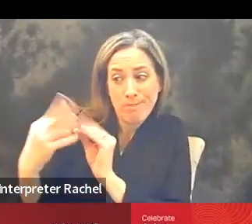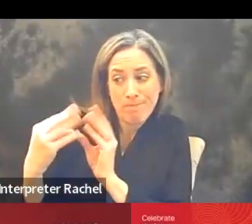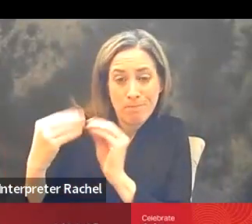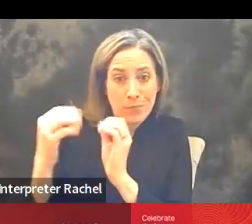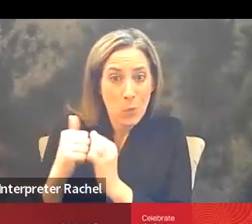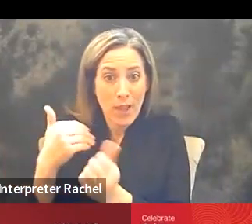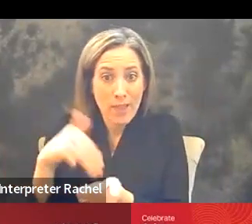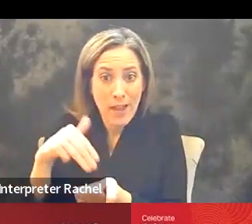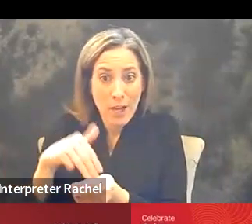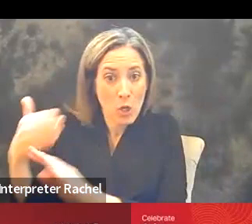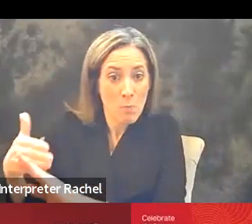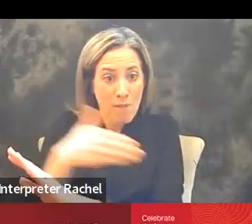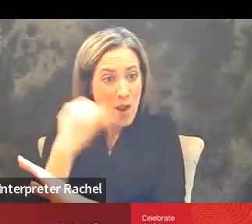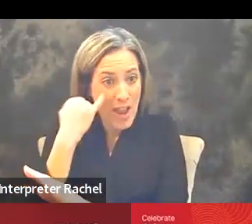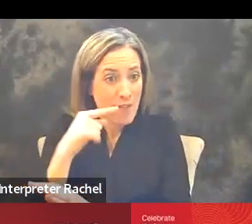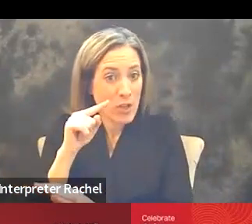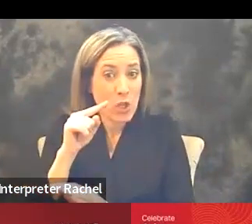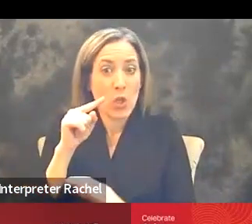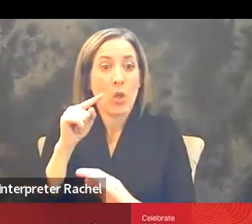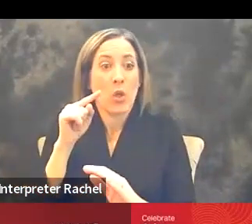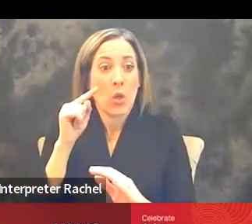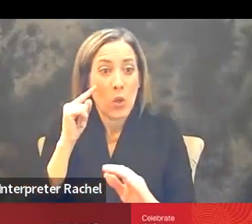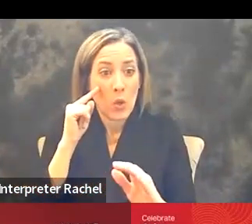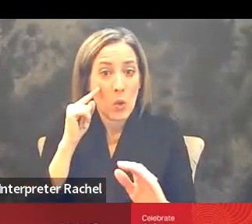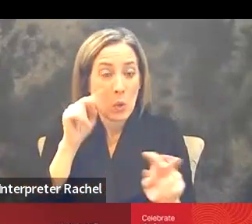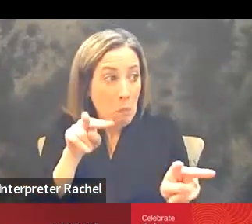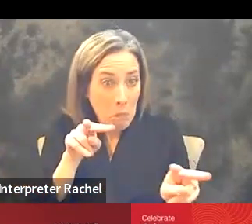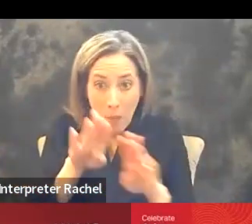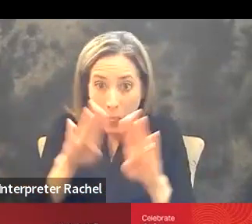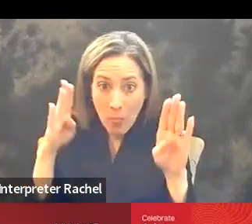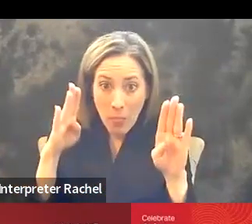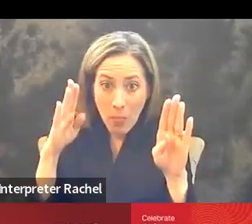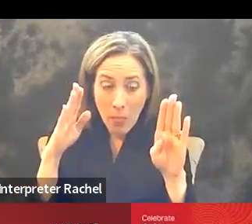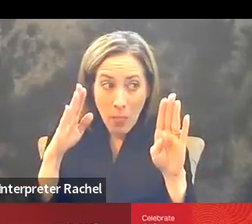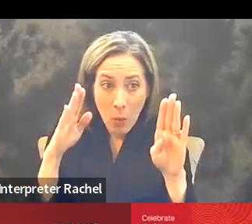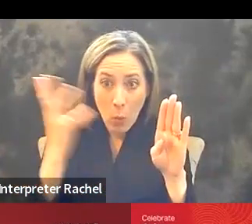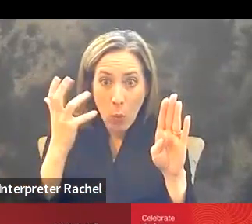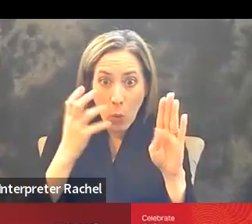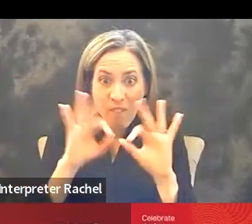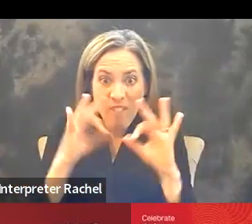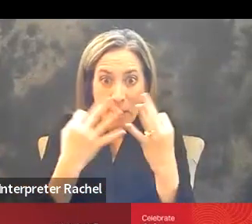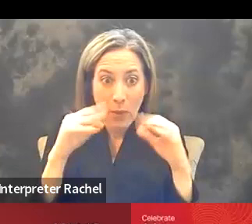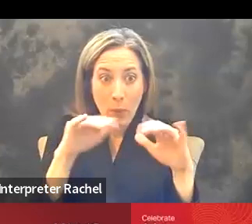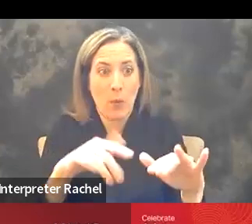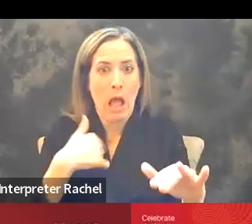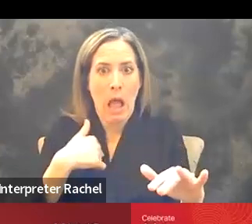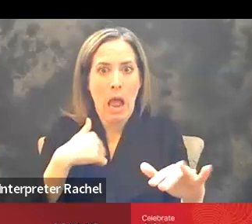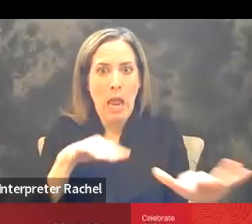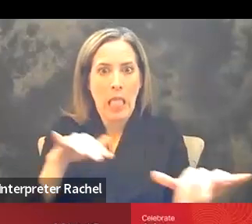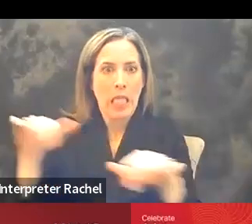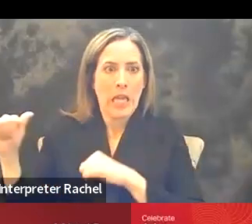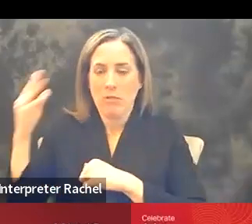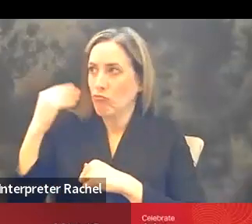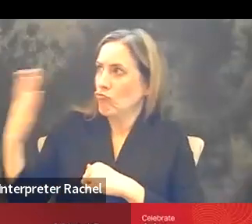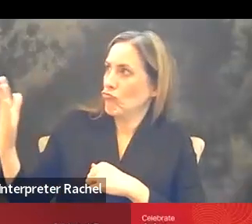particular encounter. When you peek into the room and there's 10 family members, I leave immediately and go find my provider. There are